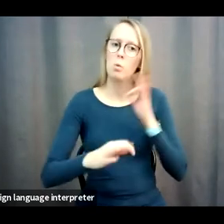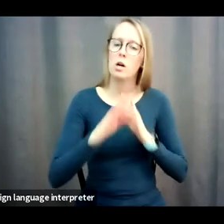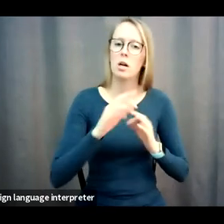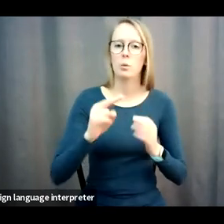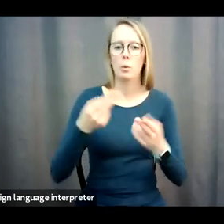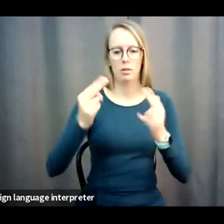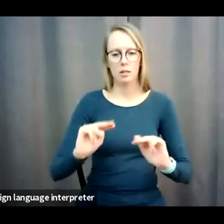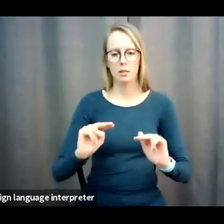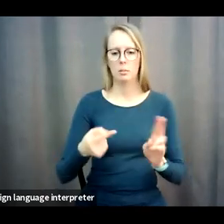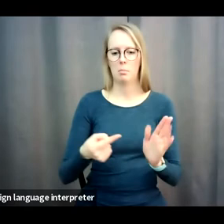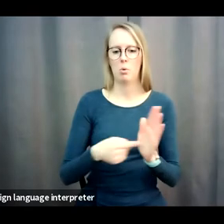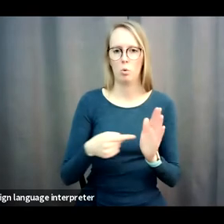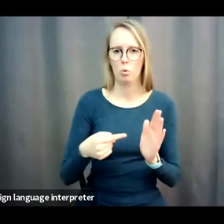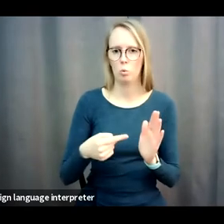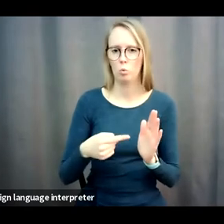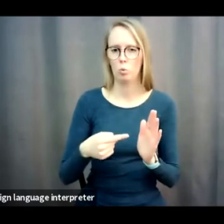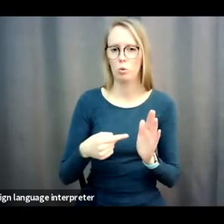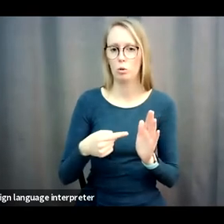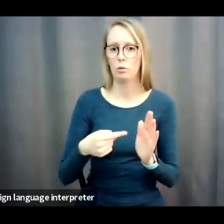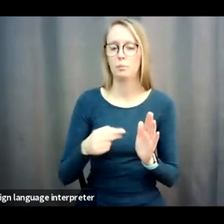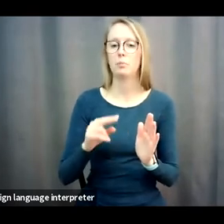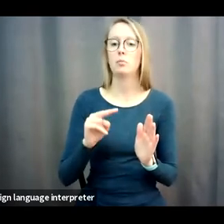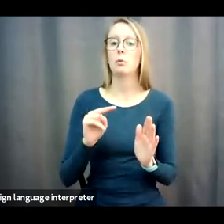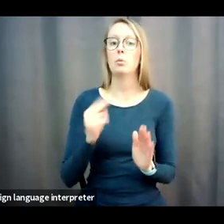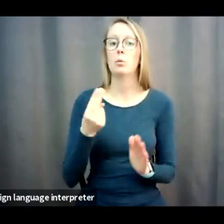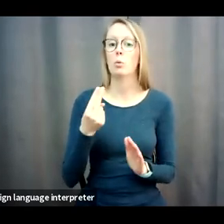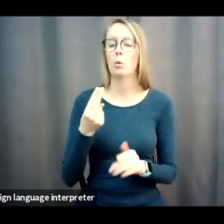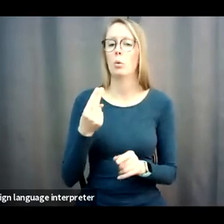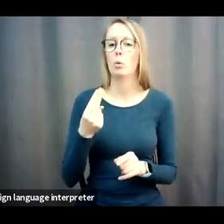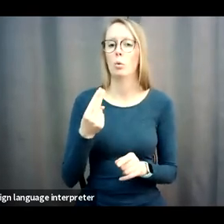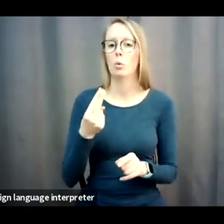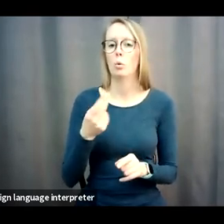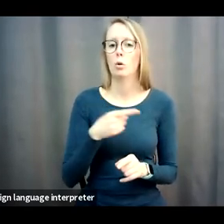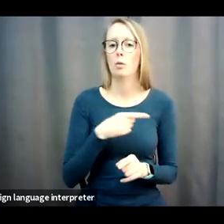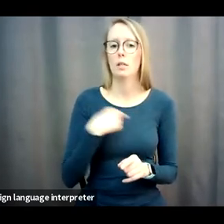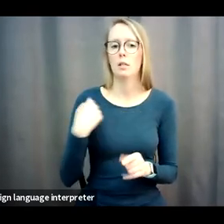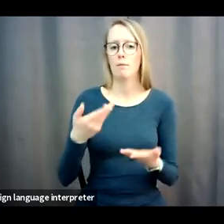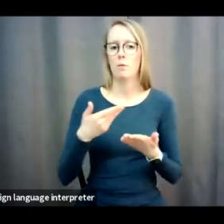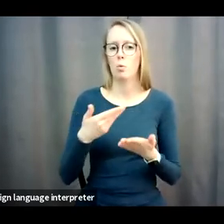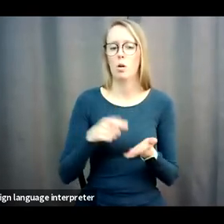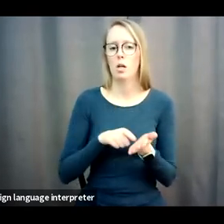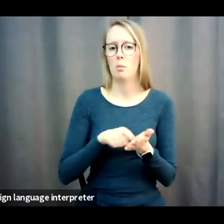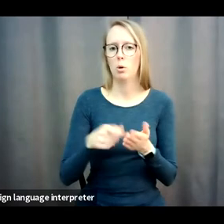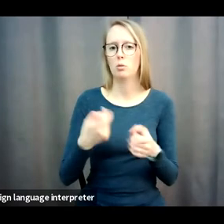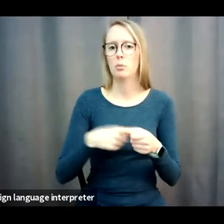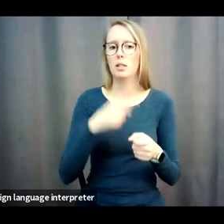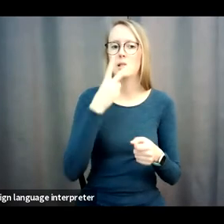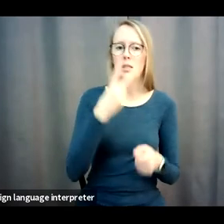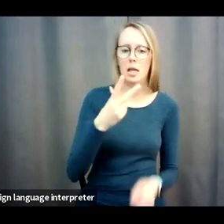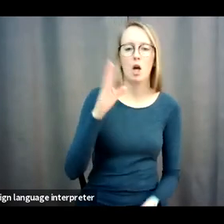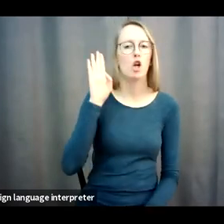next agenda item. And for this, we will have a report on the See, Listen and